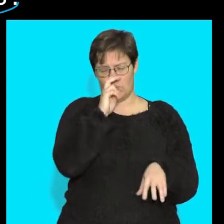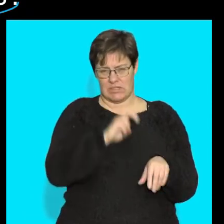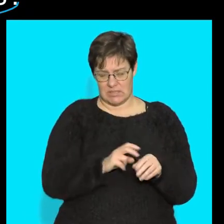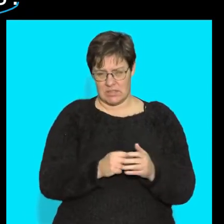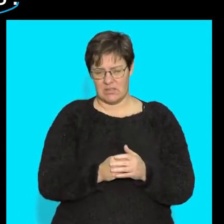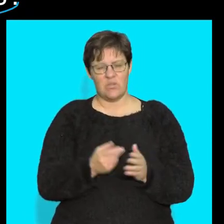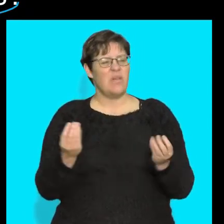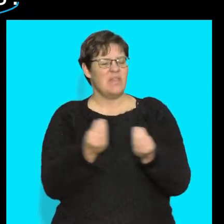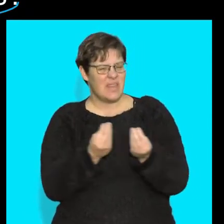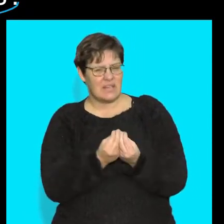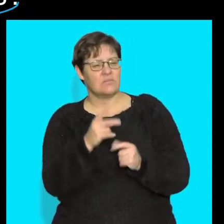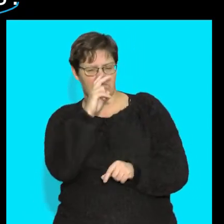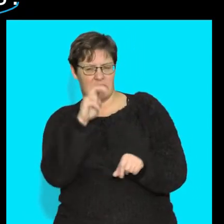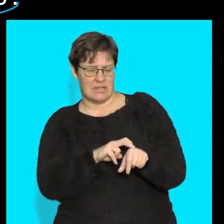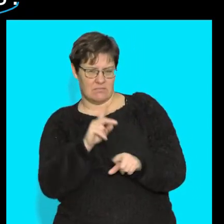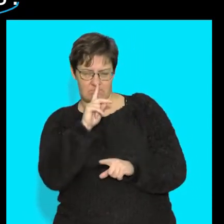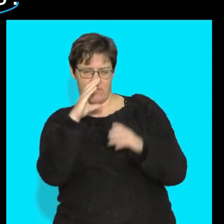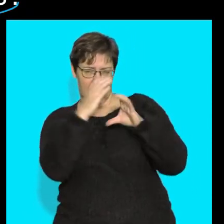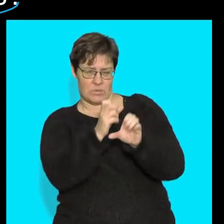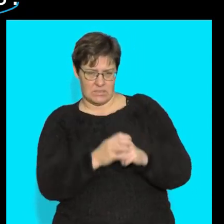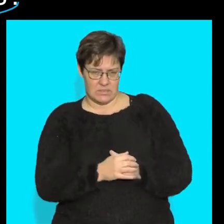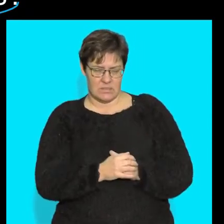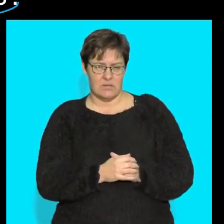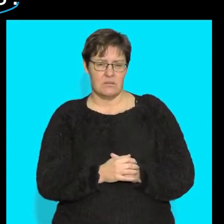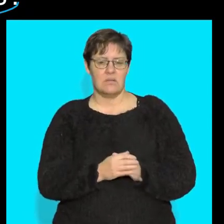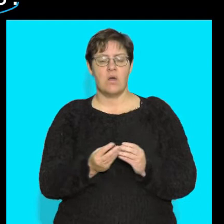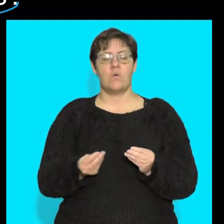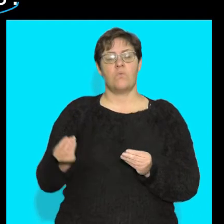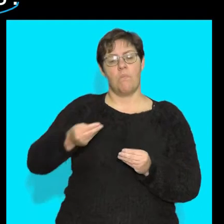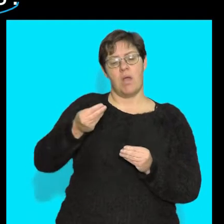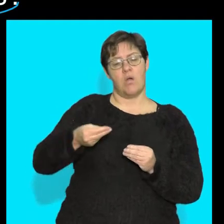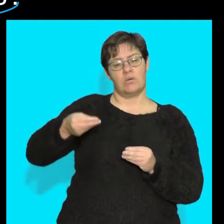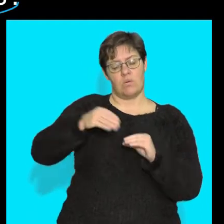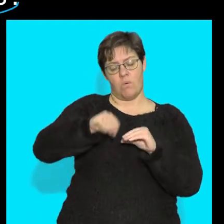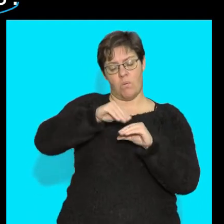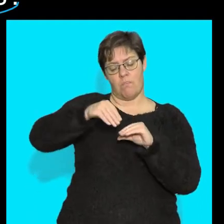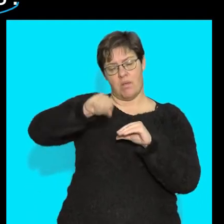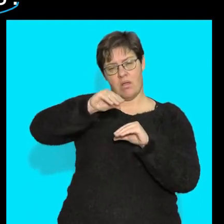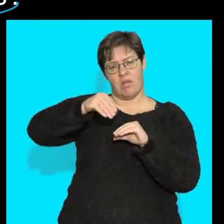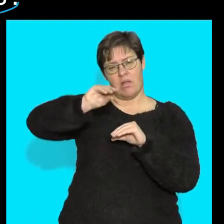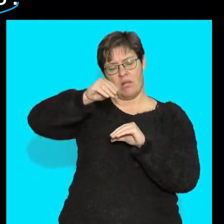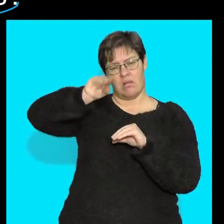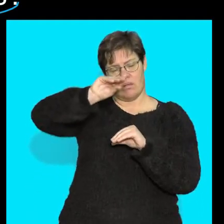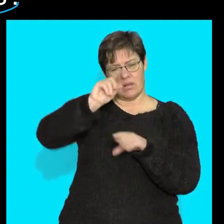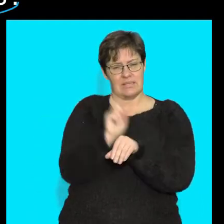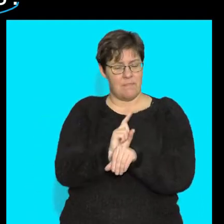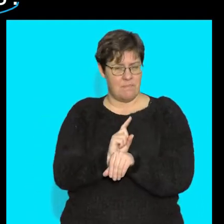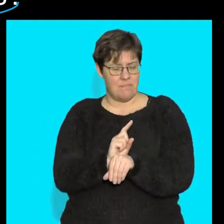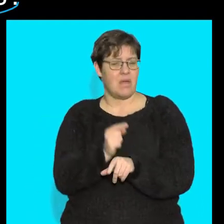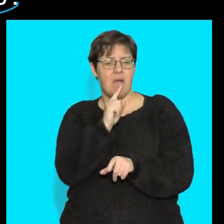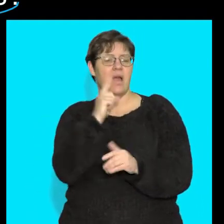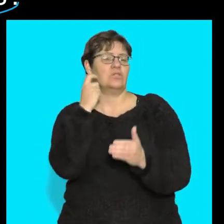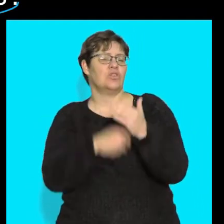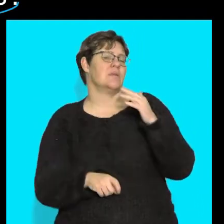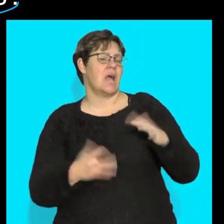So that's such things that you need to look at. And then what is the compounding period, right? How are they paying? How are